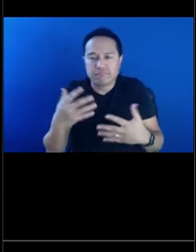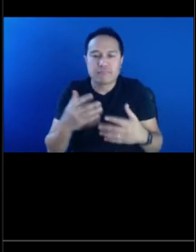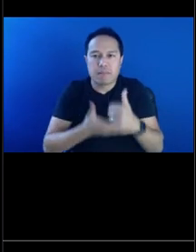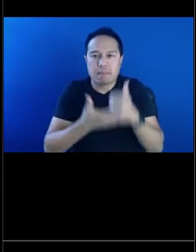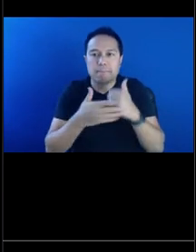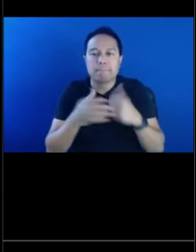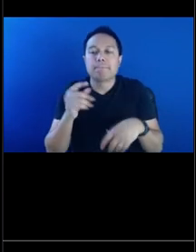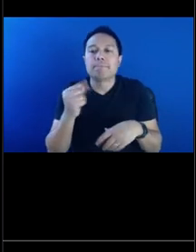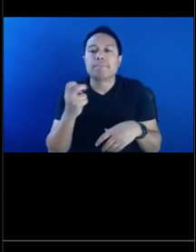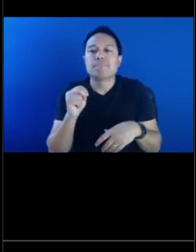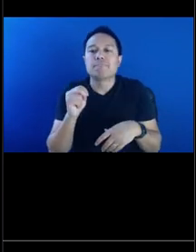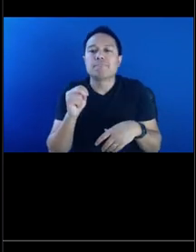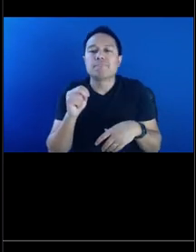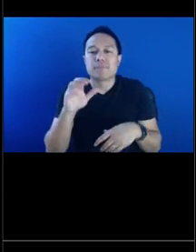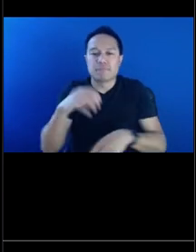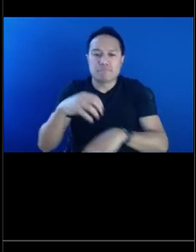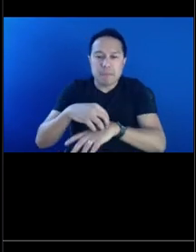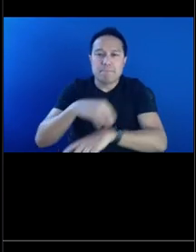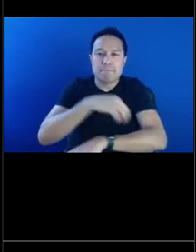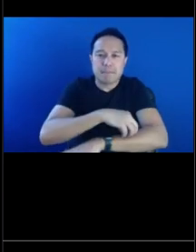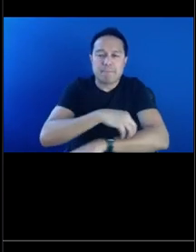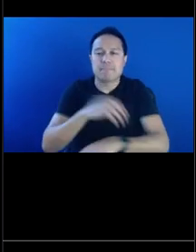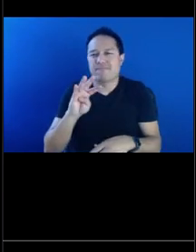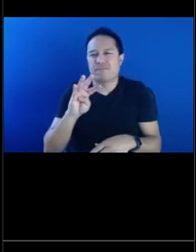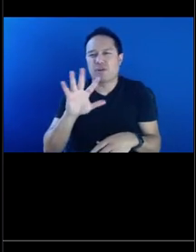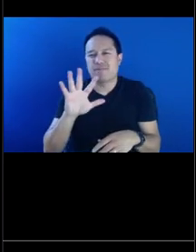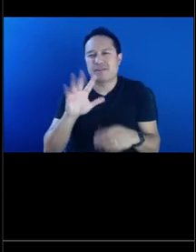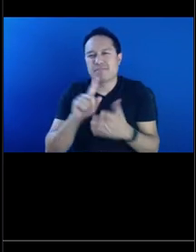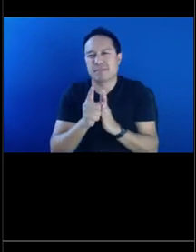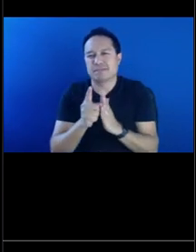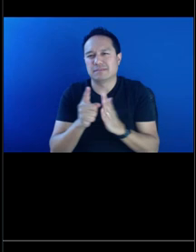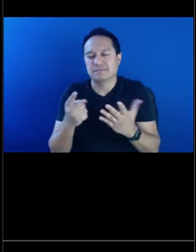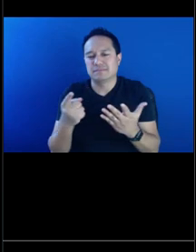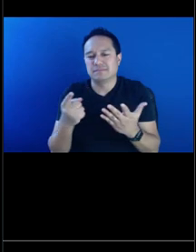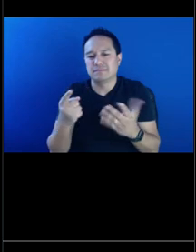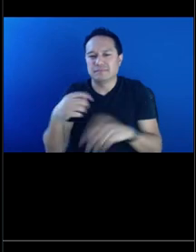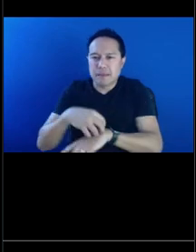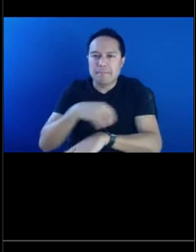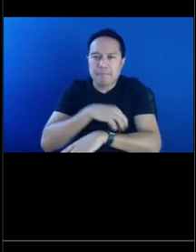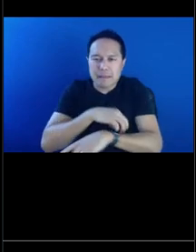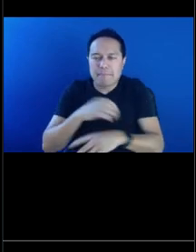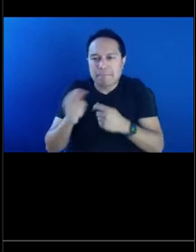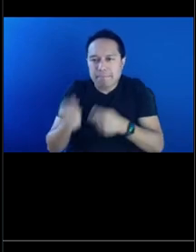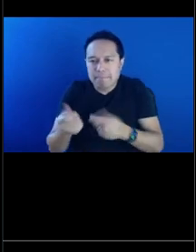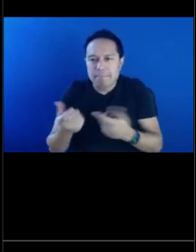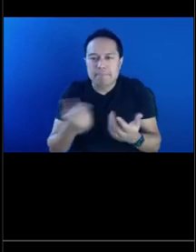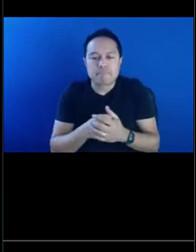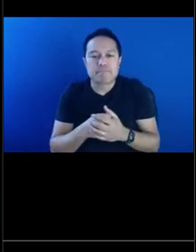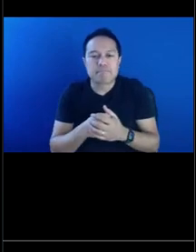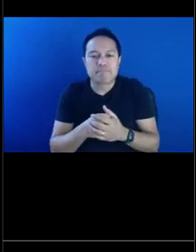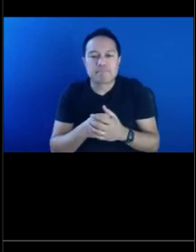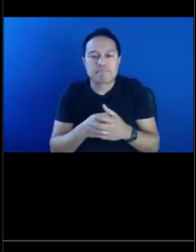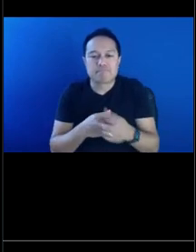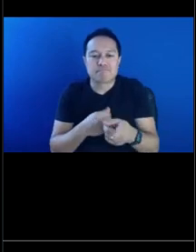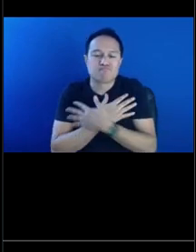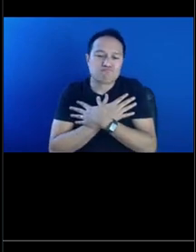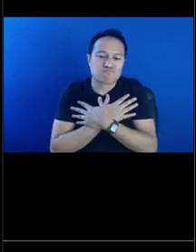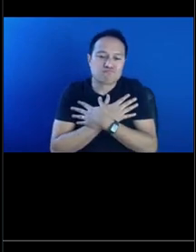about 45 minutes to get the camera and the instruments on the seal. And then here you see a seal just relaxing and sleeping with the